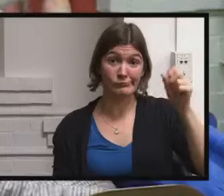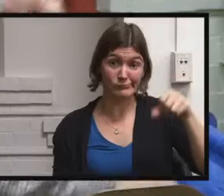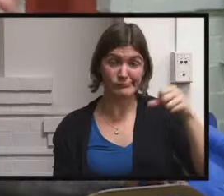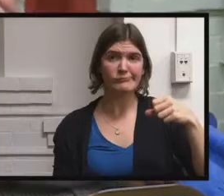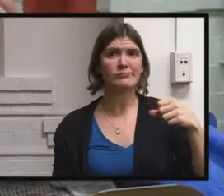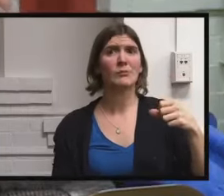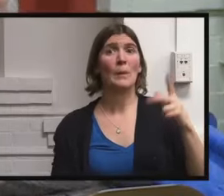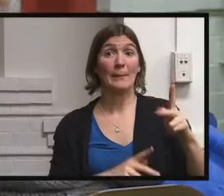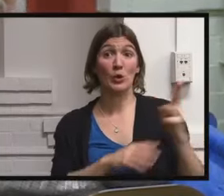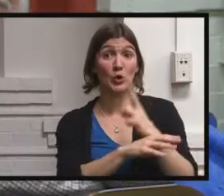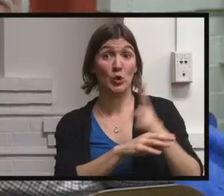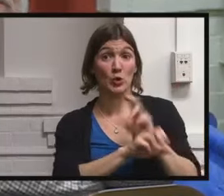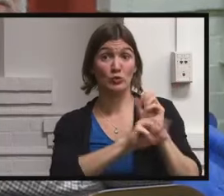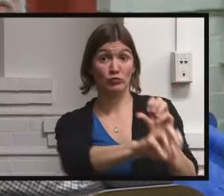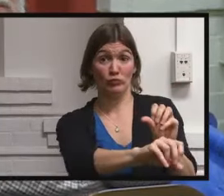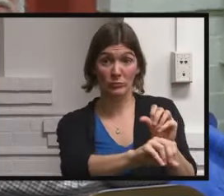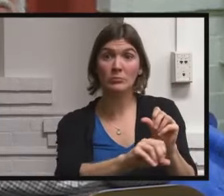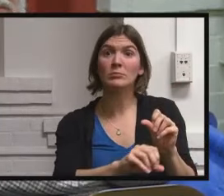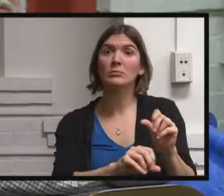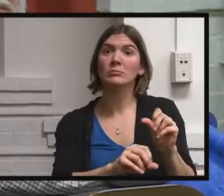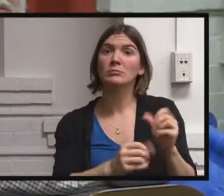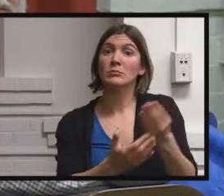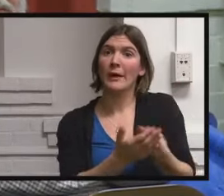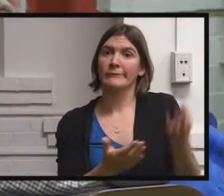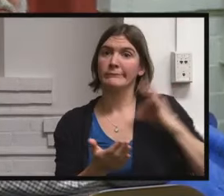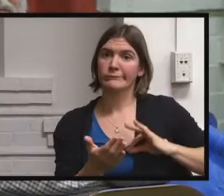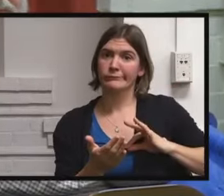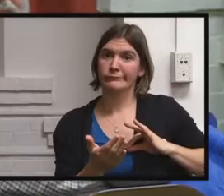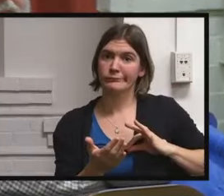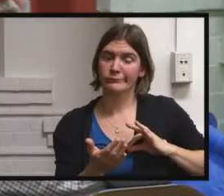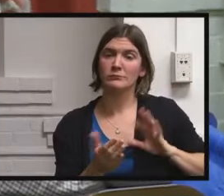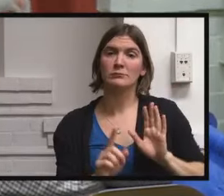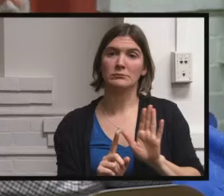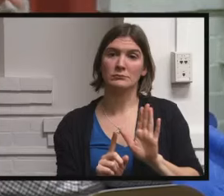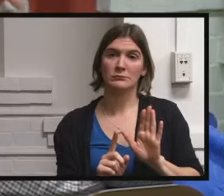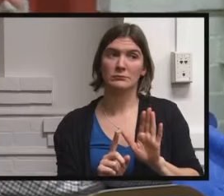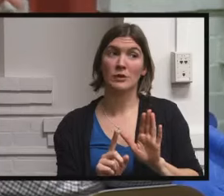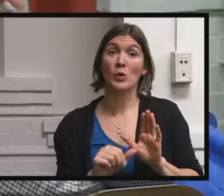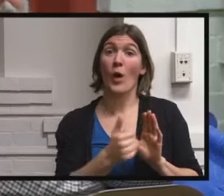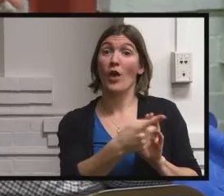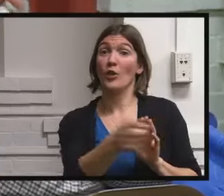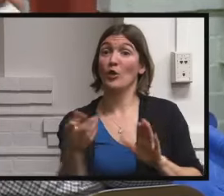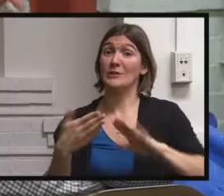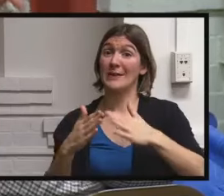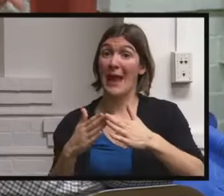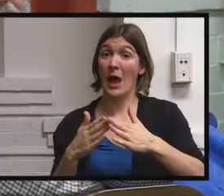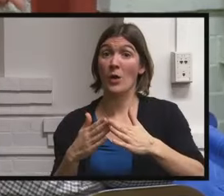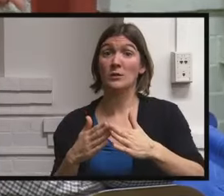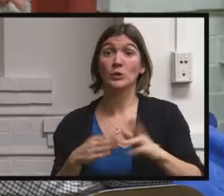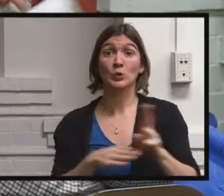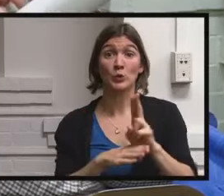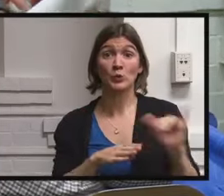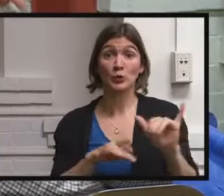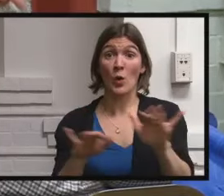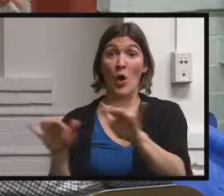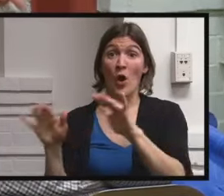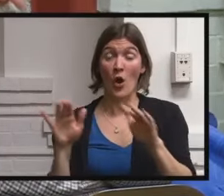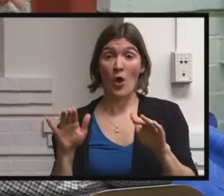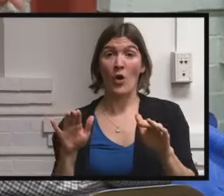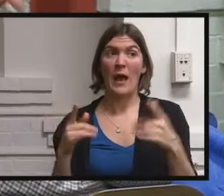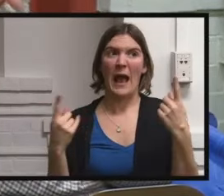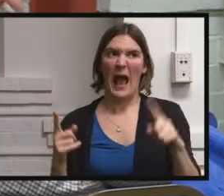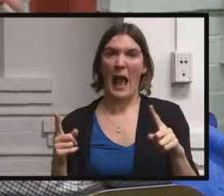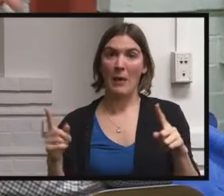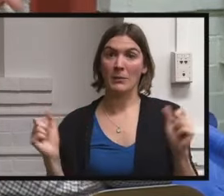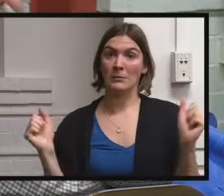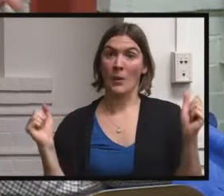the landfill was taken up by the other towns. And so the landfill was